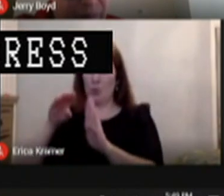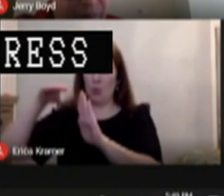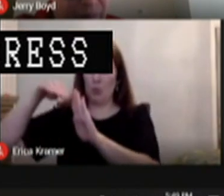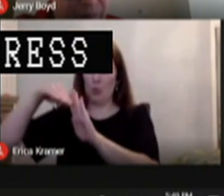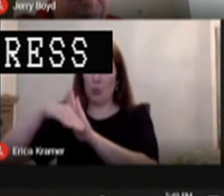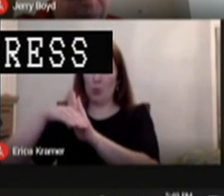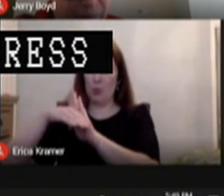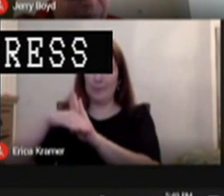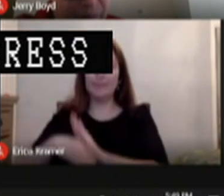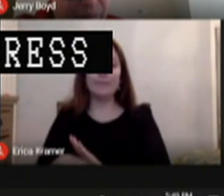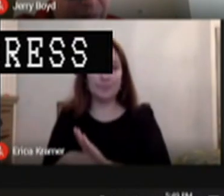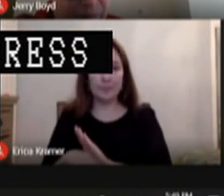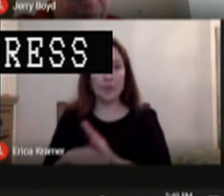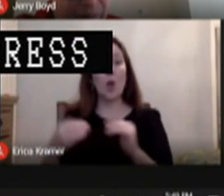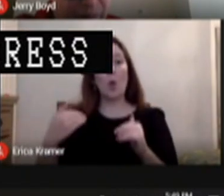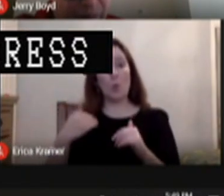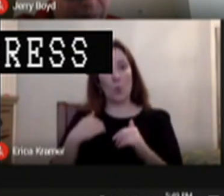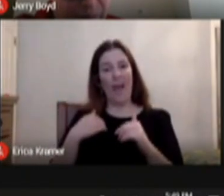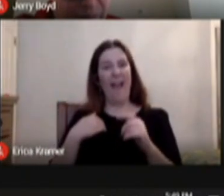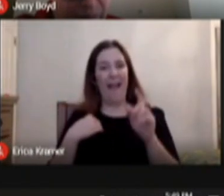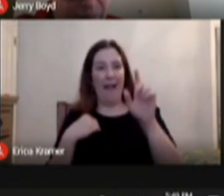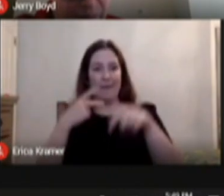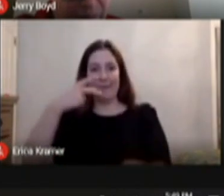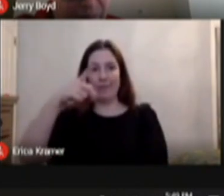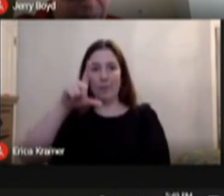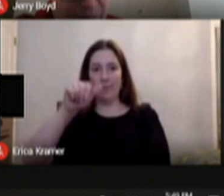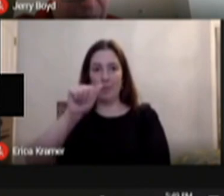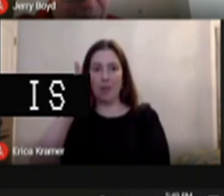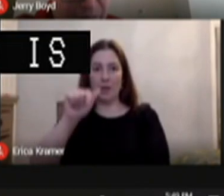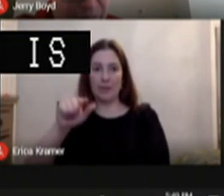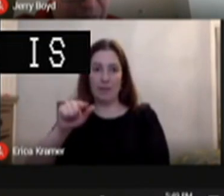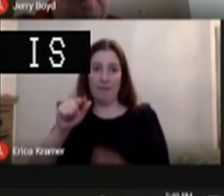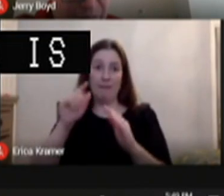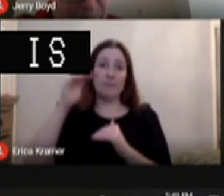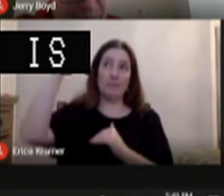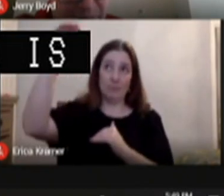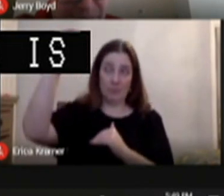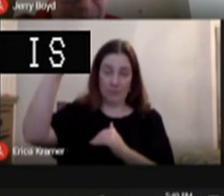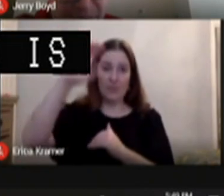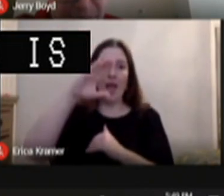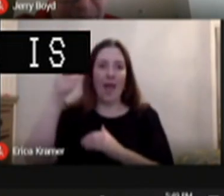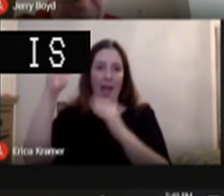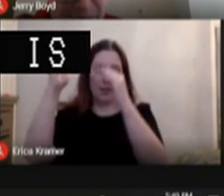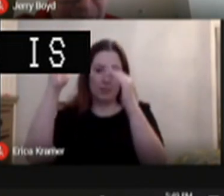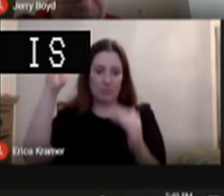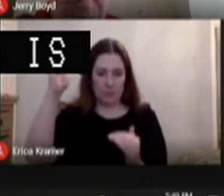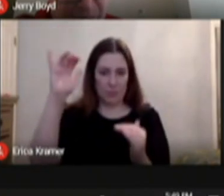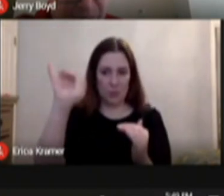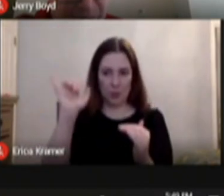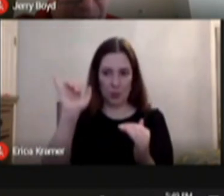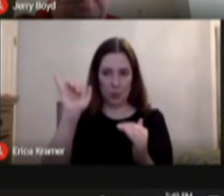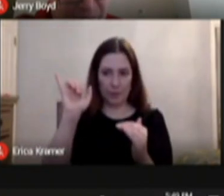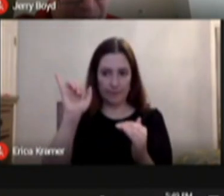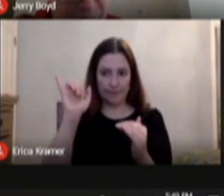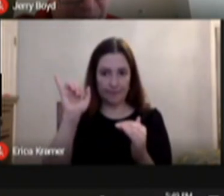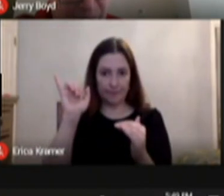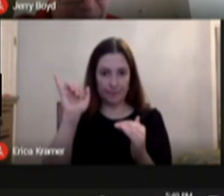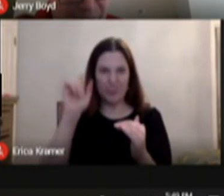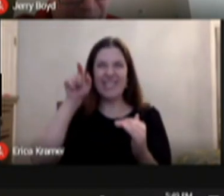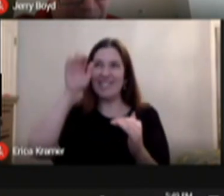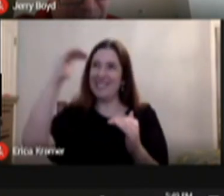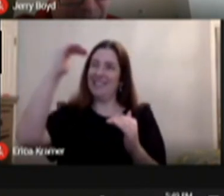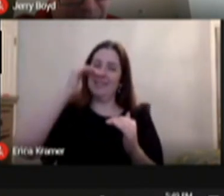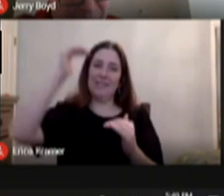an upper plaza, which again is a small gathering place, but doubles as a stage and raised stage area for a large event on the